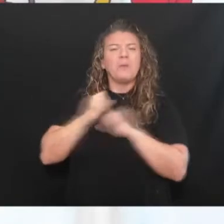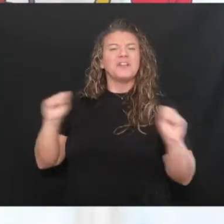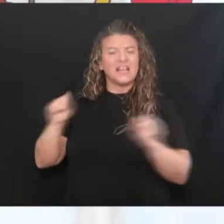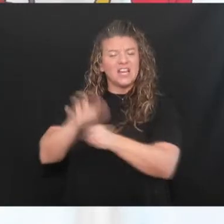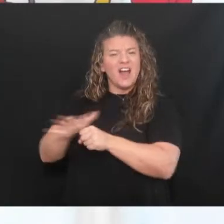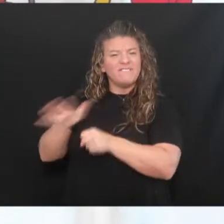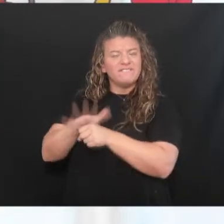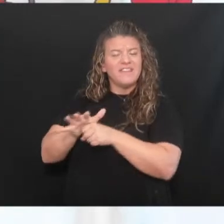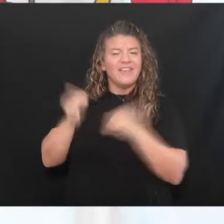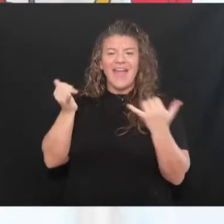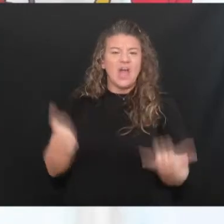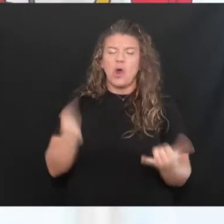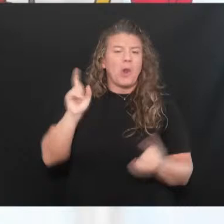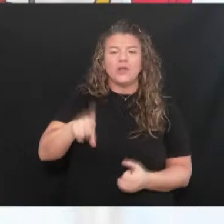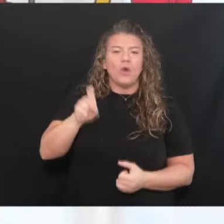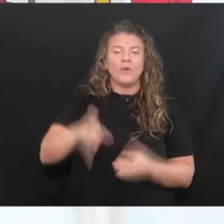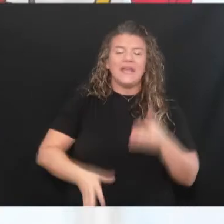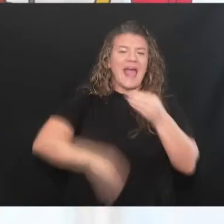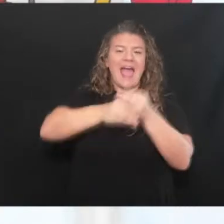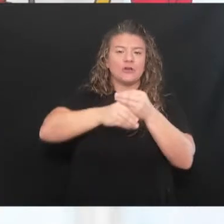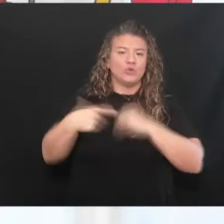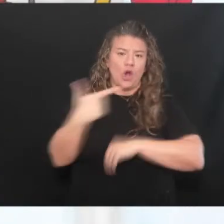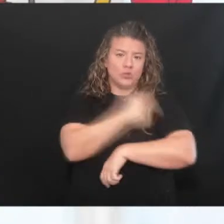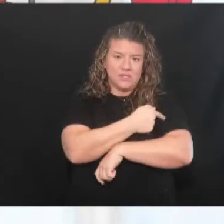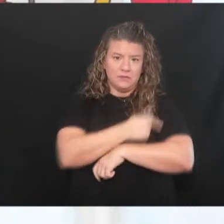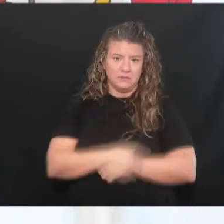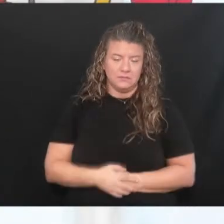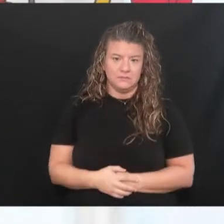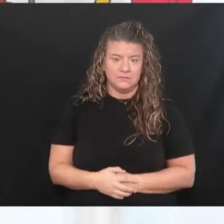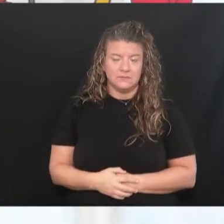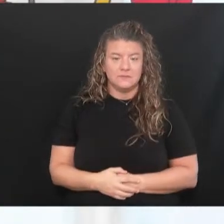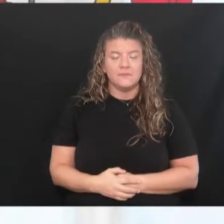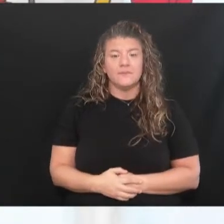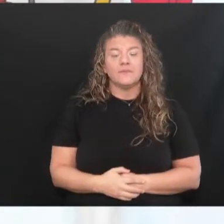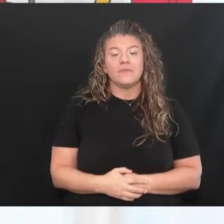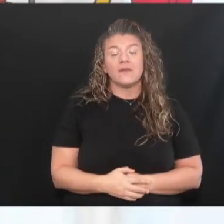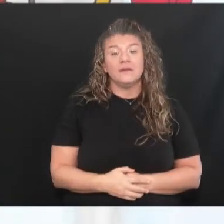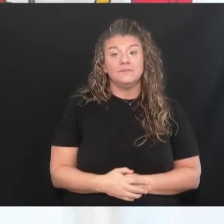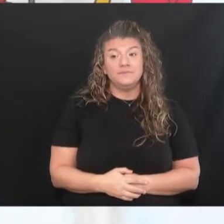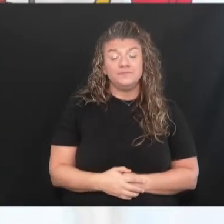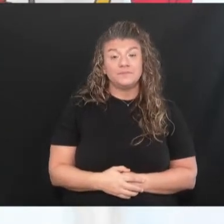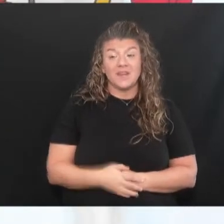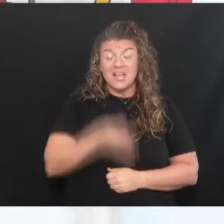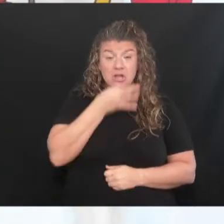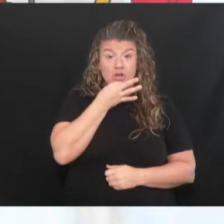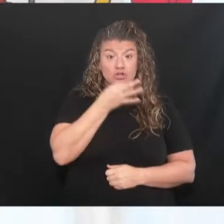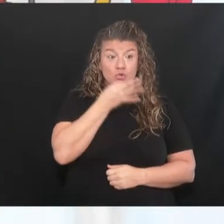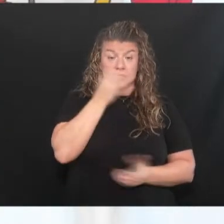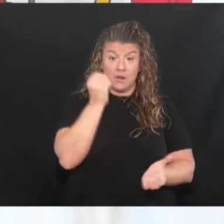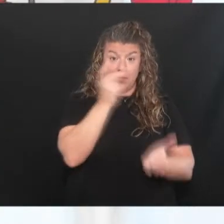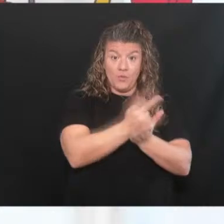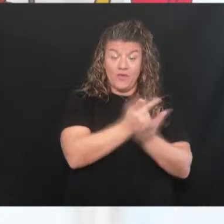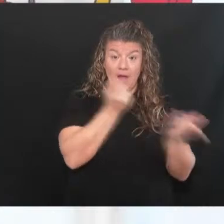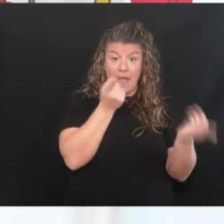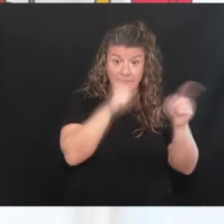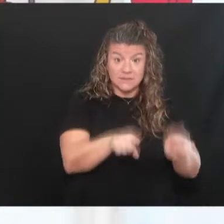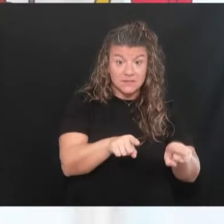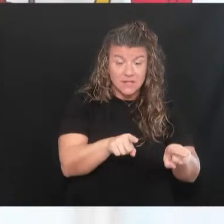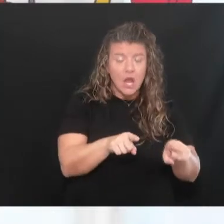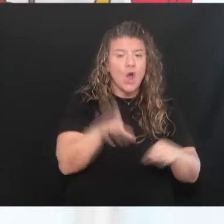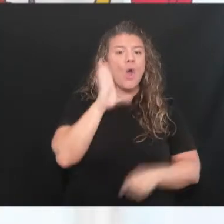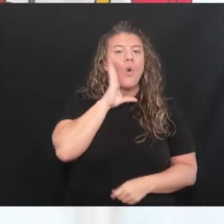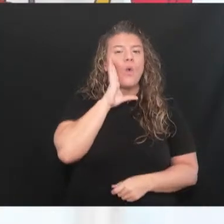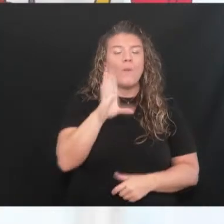do not need an extra dose. From the standpoint, as soon as this approval happens, we will